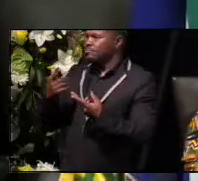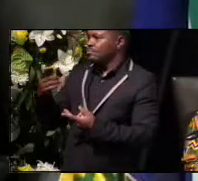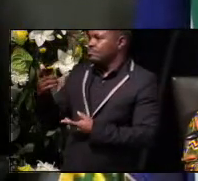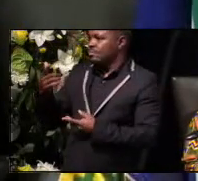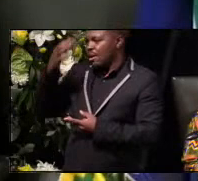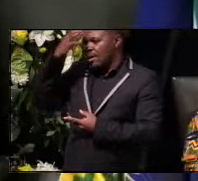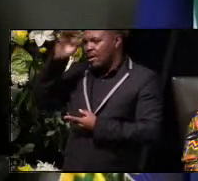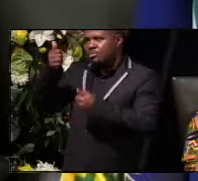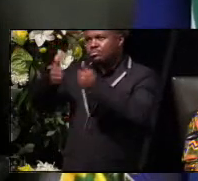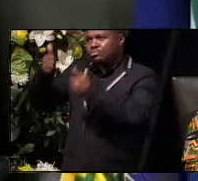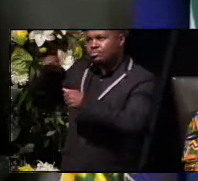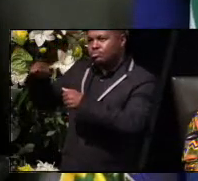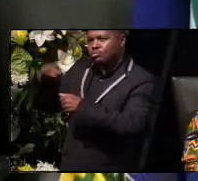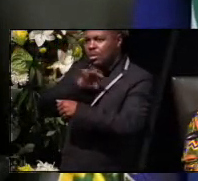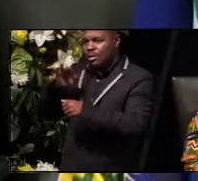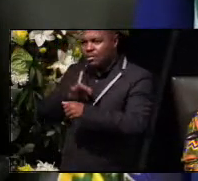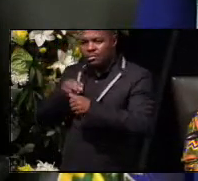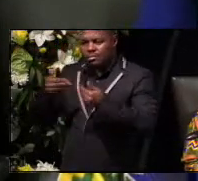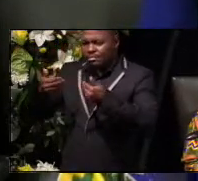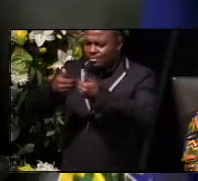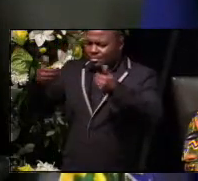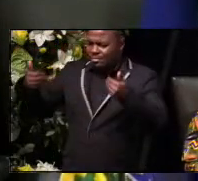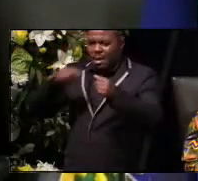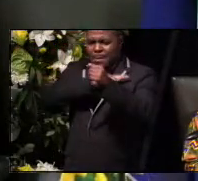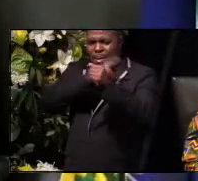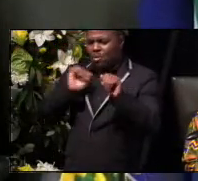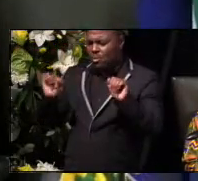sector or in the public administration